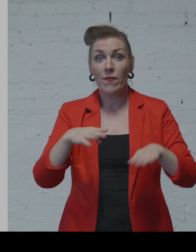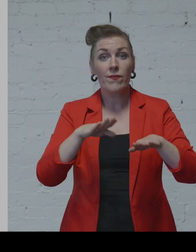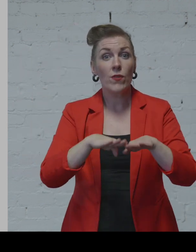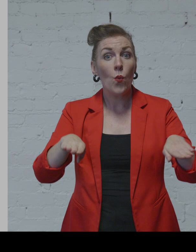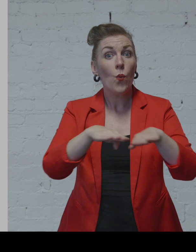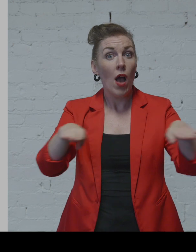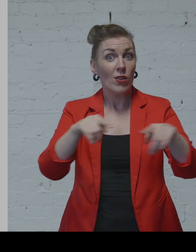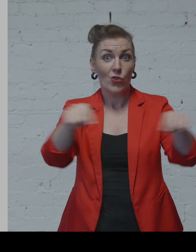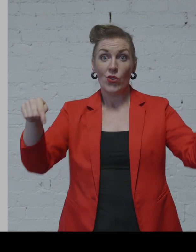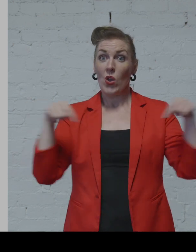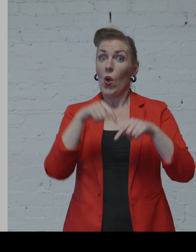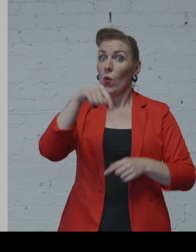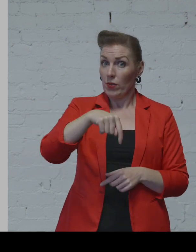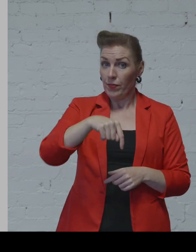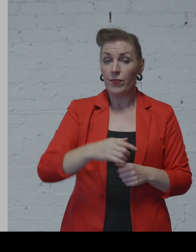studios.